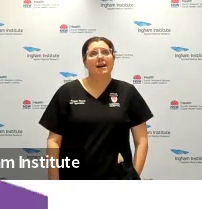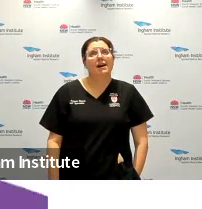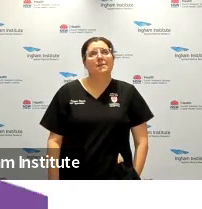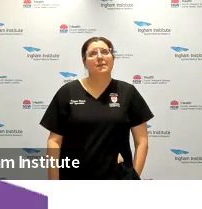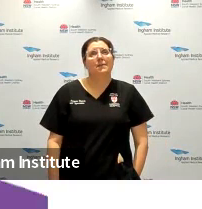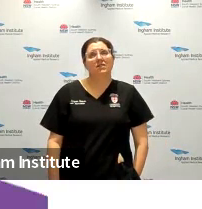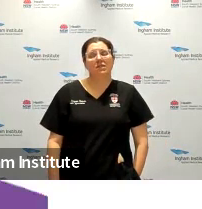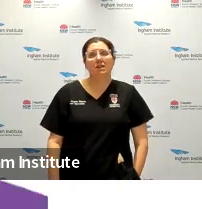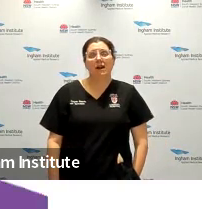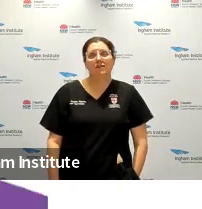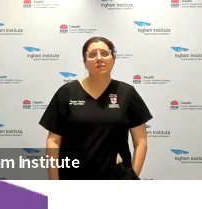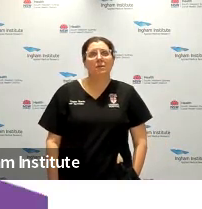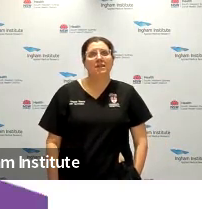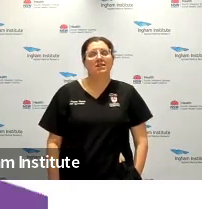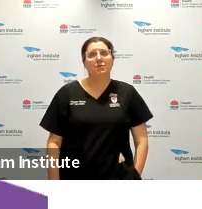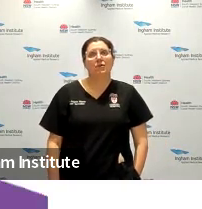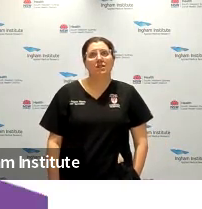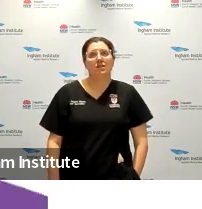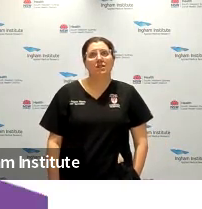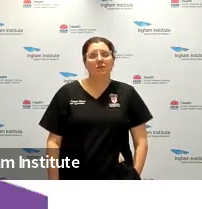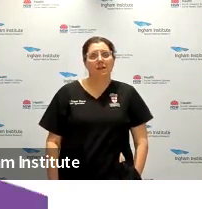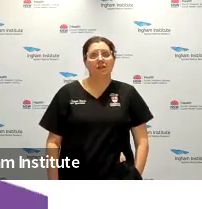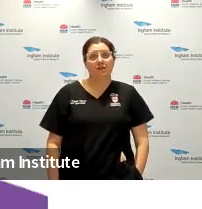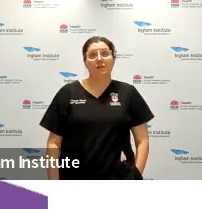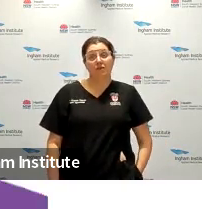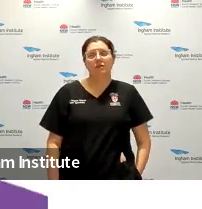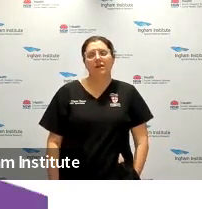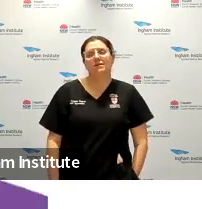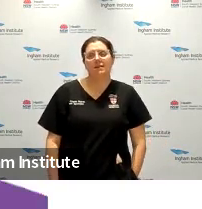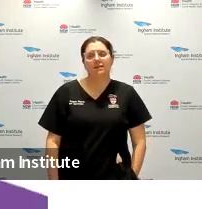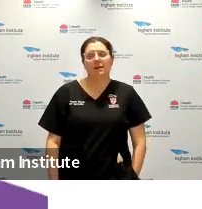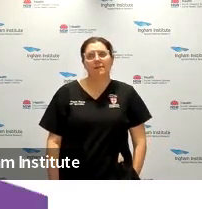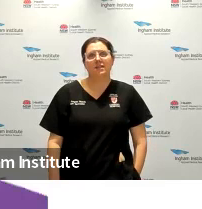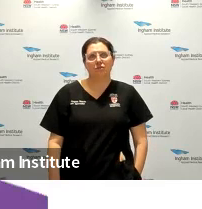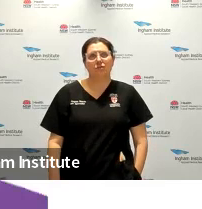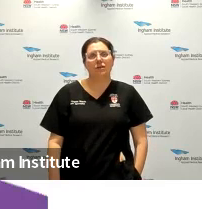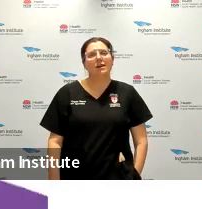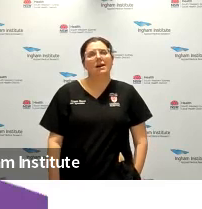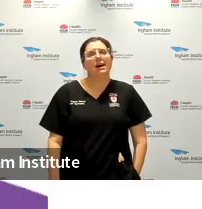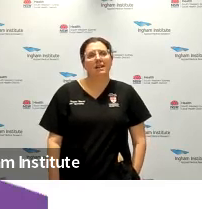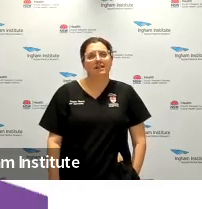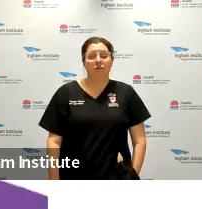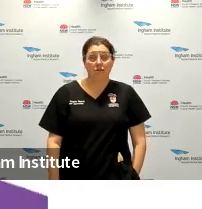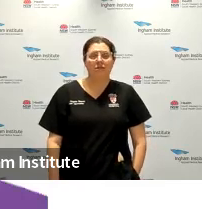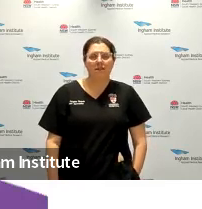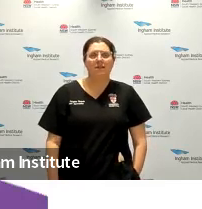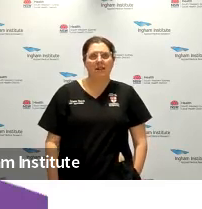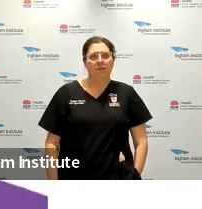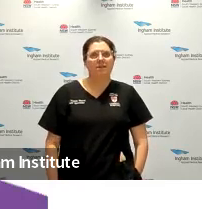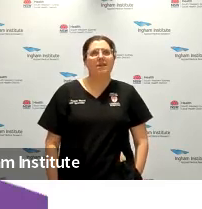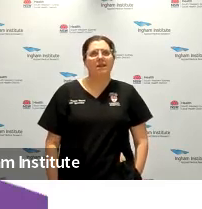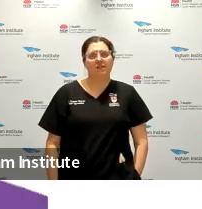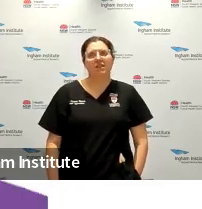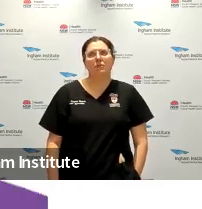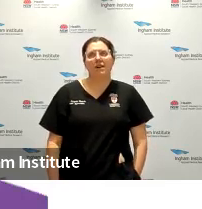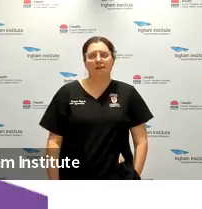district-wide. It's really part of an implementation project, and ultimately hopefully commercialise this tool. It's launched in the